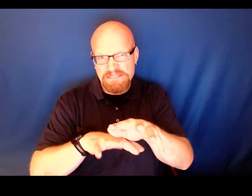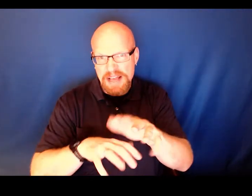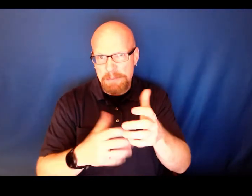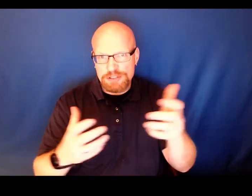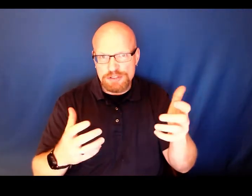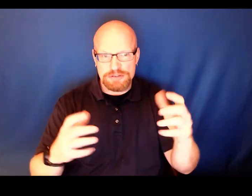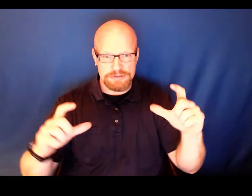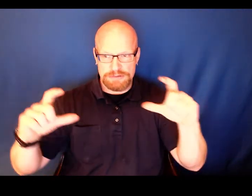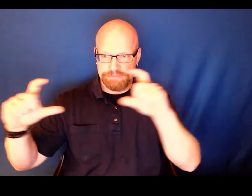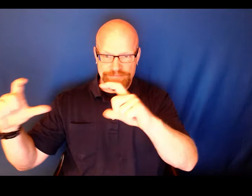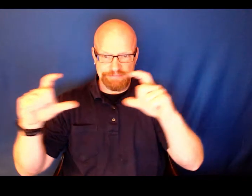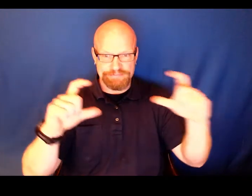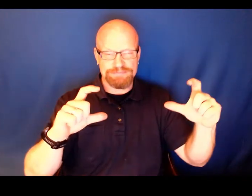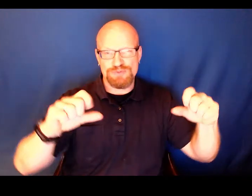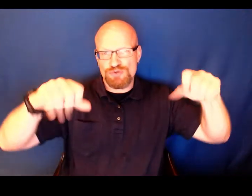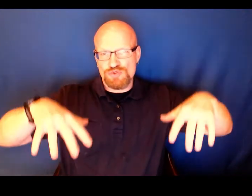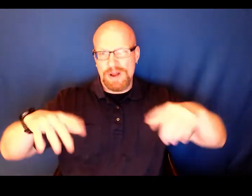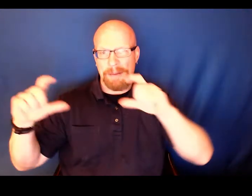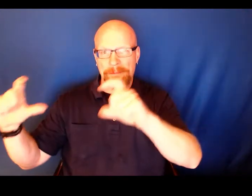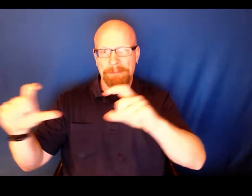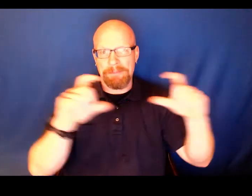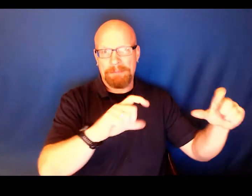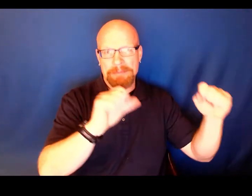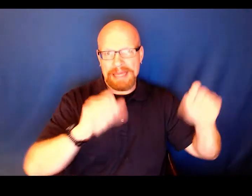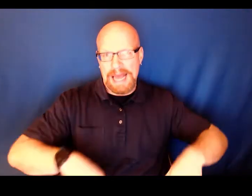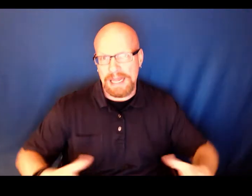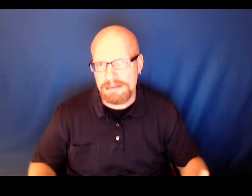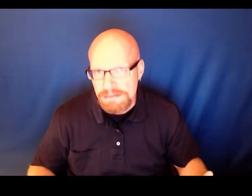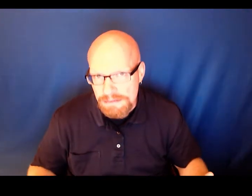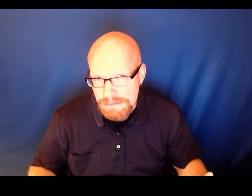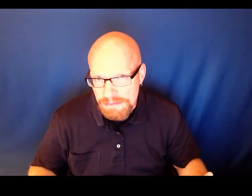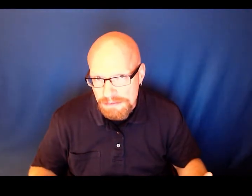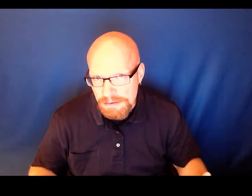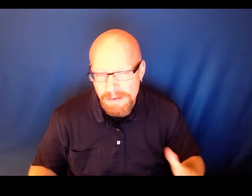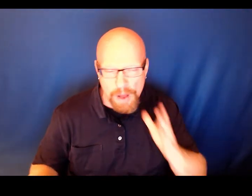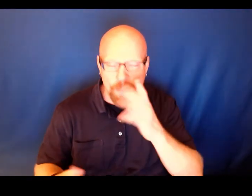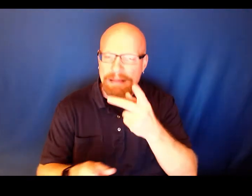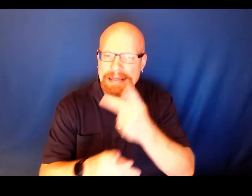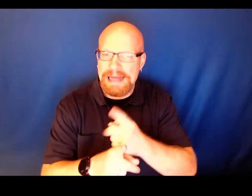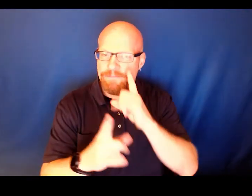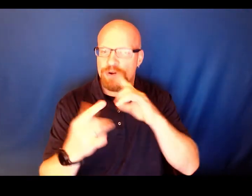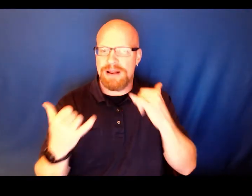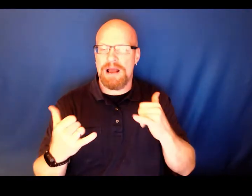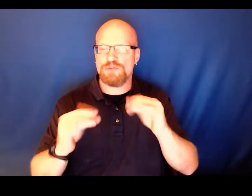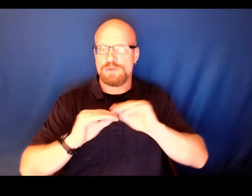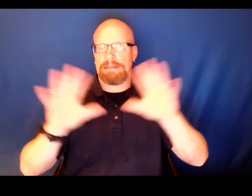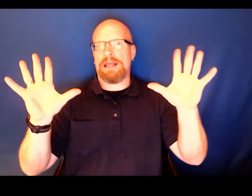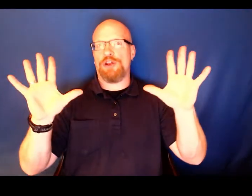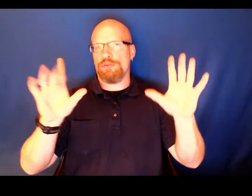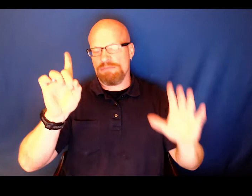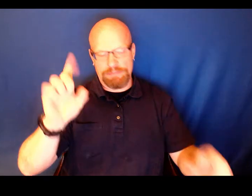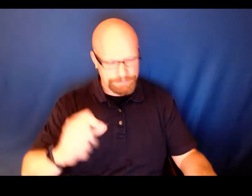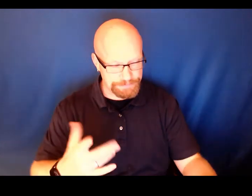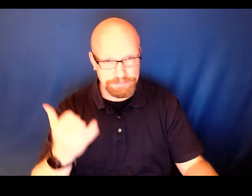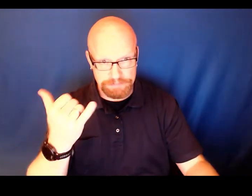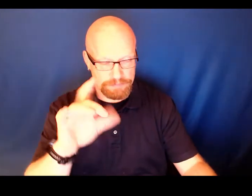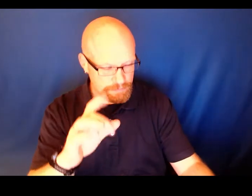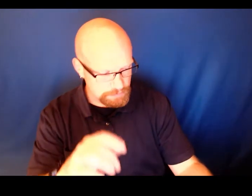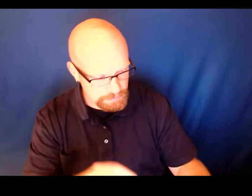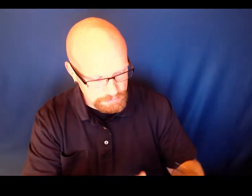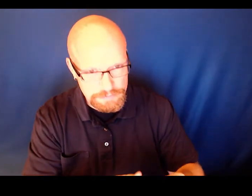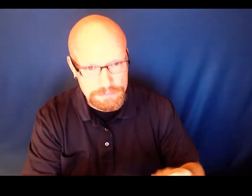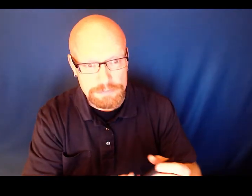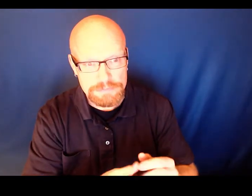the positive in the middle doesn't really, you don't need the parentheses. You can drop it, but we'll keep it for now so it's clear what we're